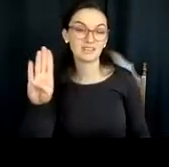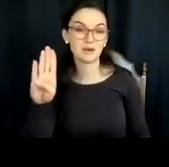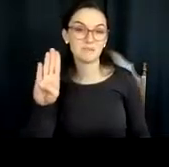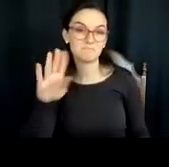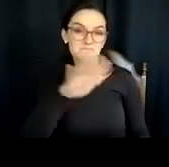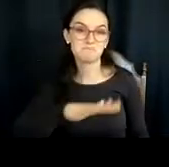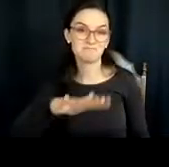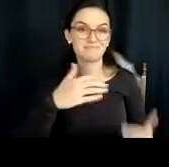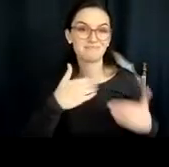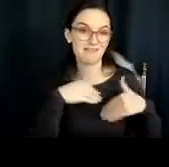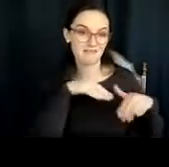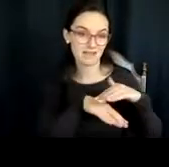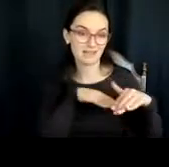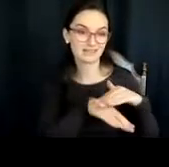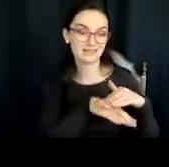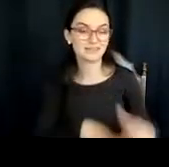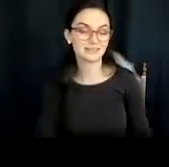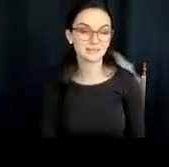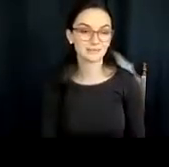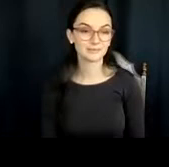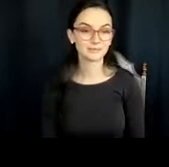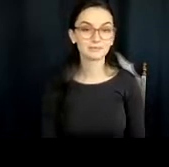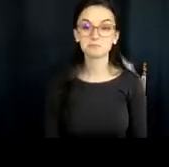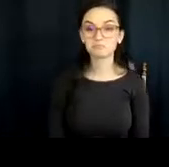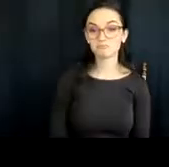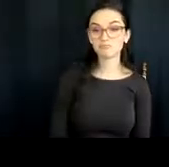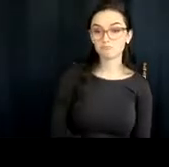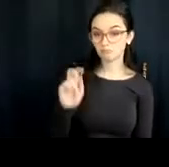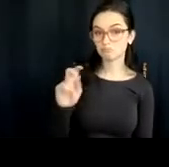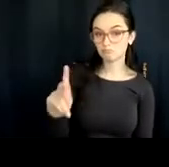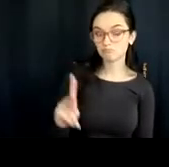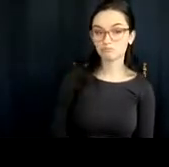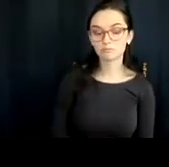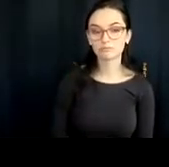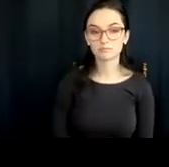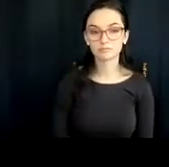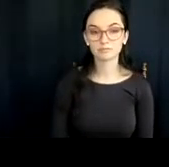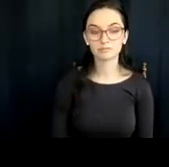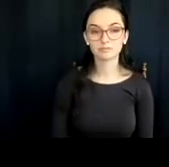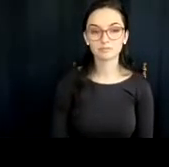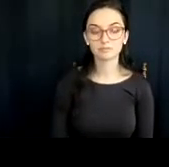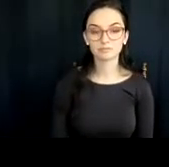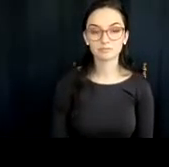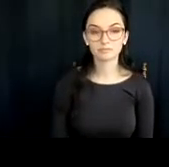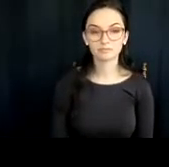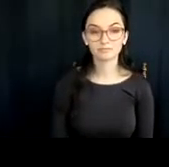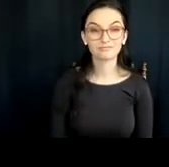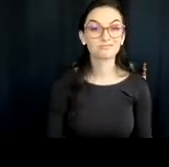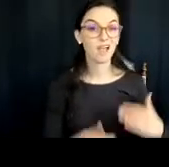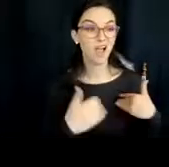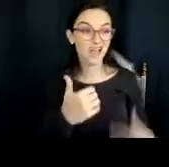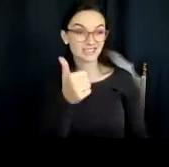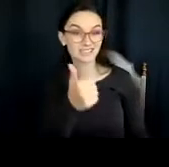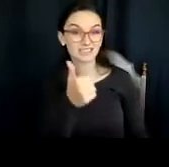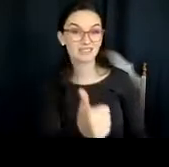area. Okay. It has its own concession stands and restrooms too. Right